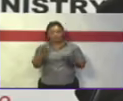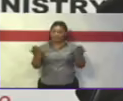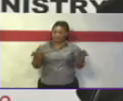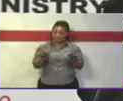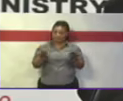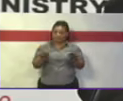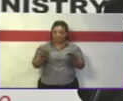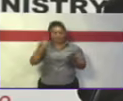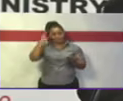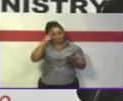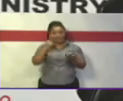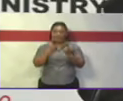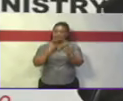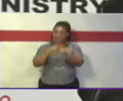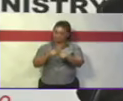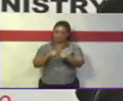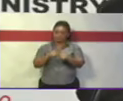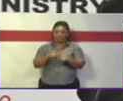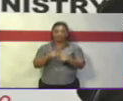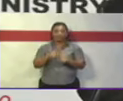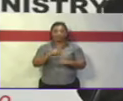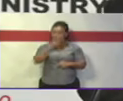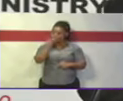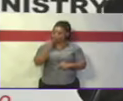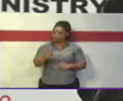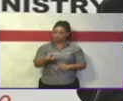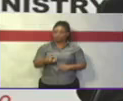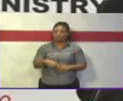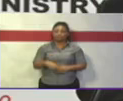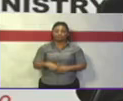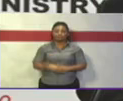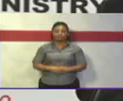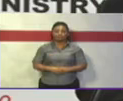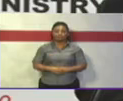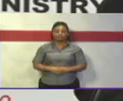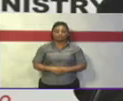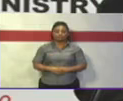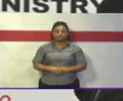and the information that has been presented this morning.